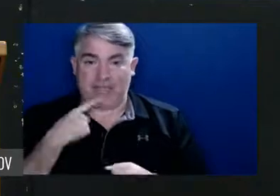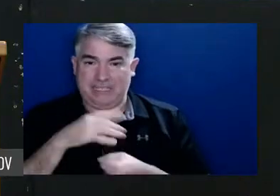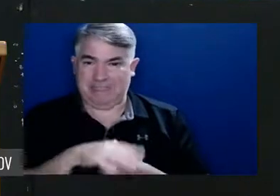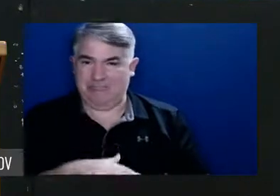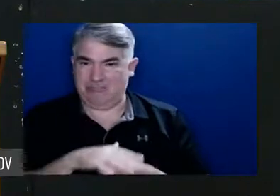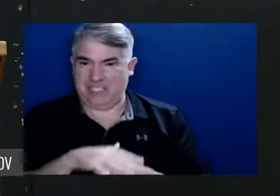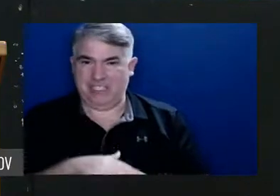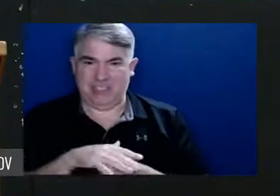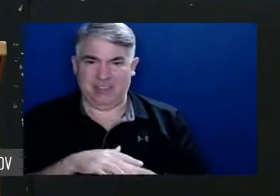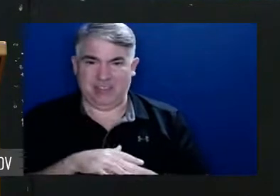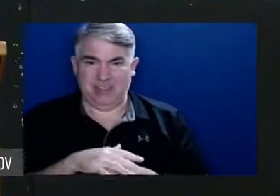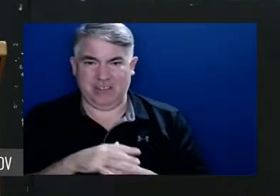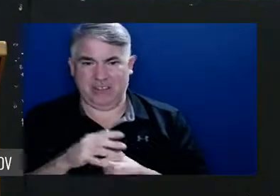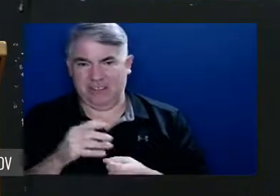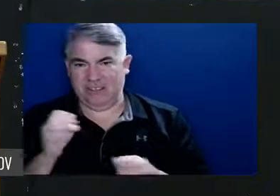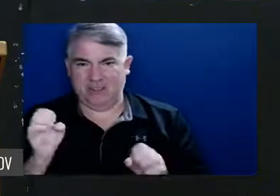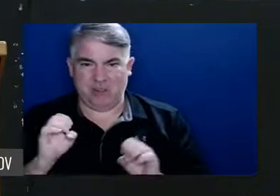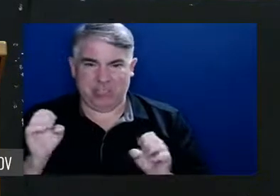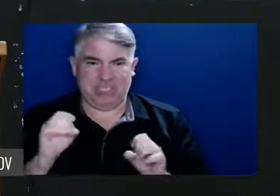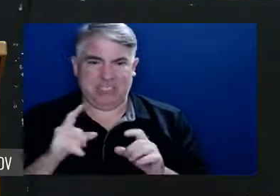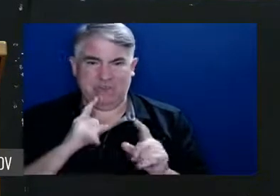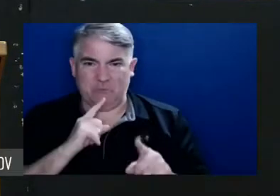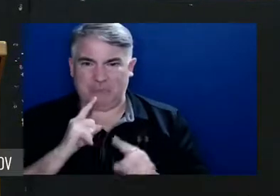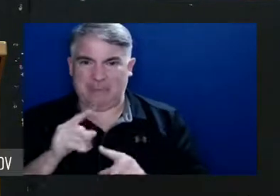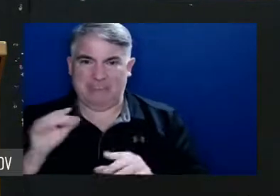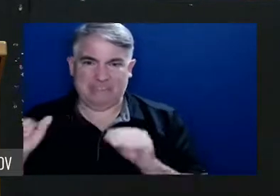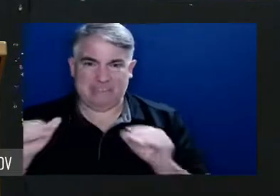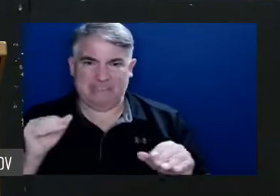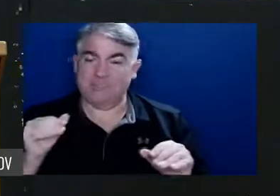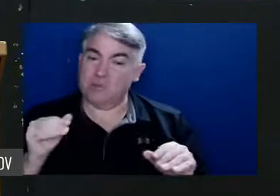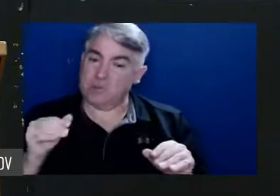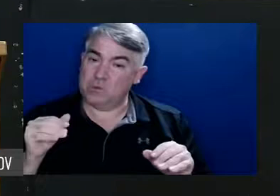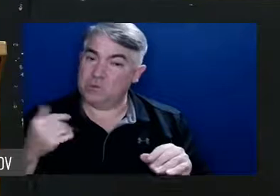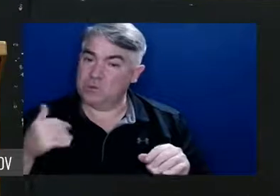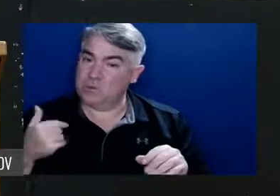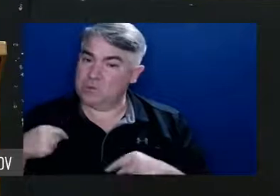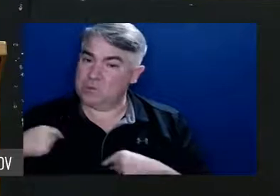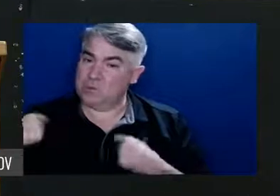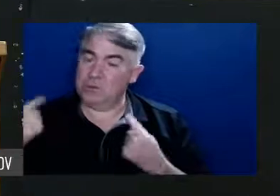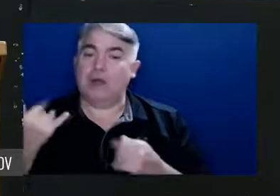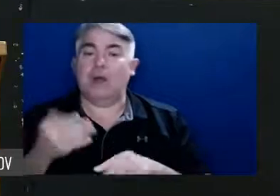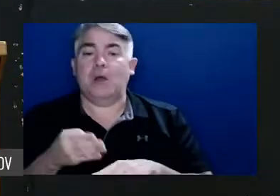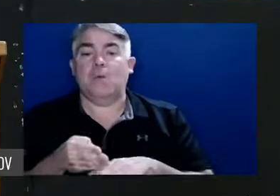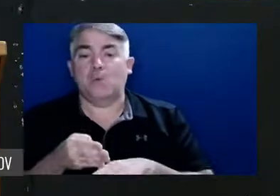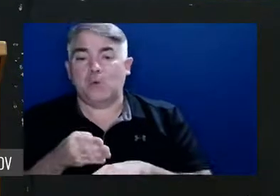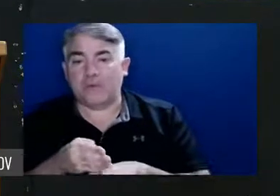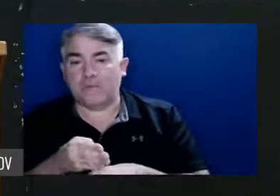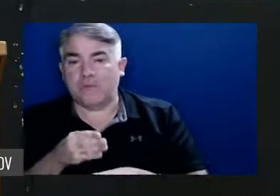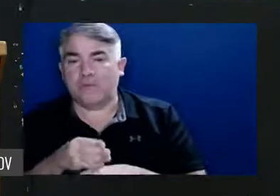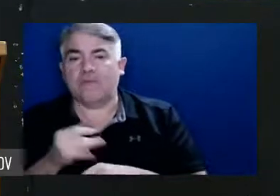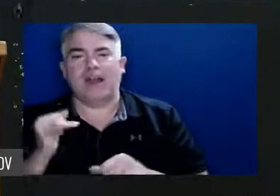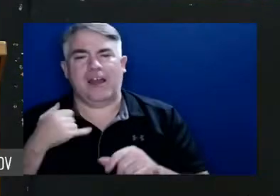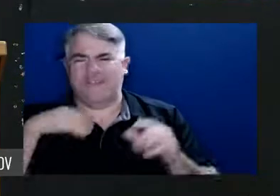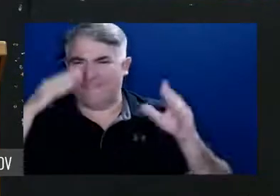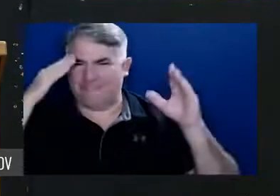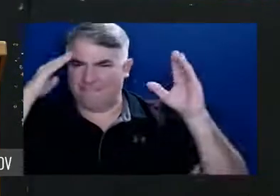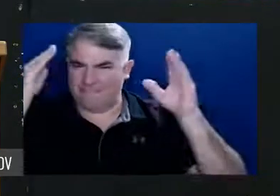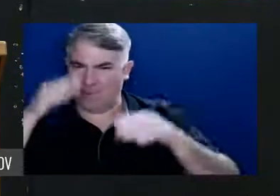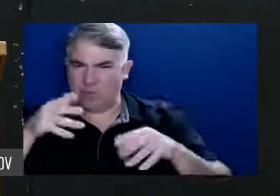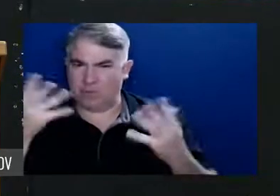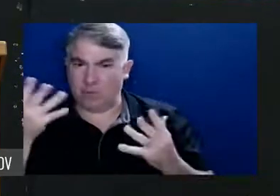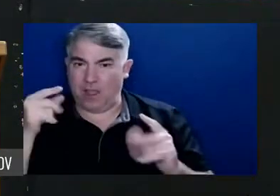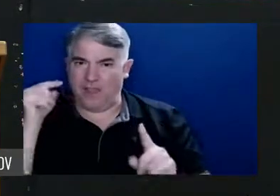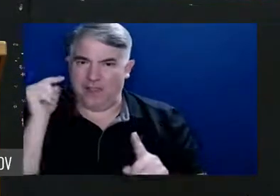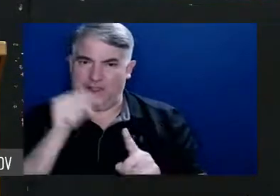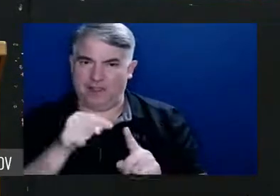emergency response as things get a little better, we're going to focus on the roadside hazard, tree abatement